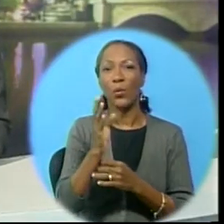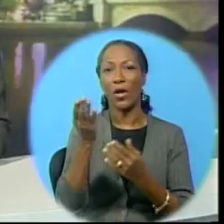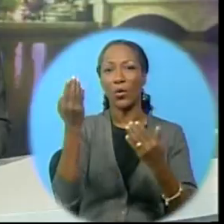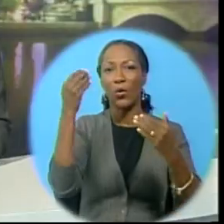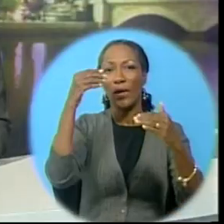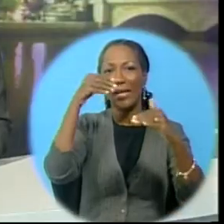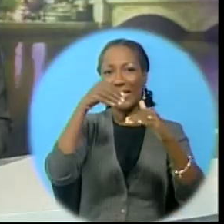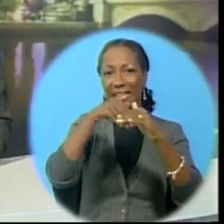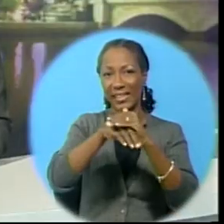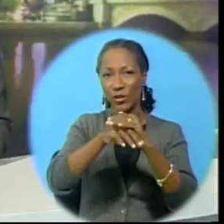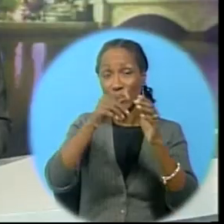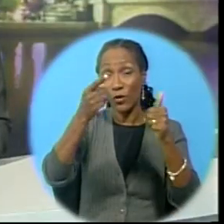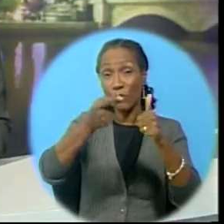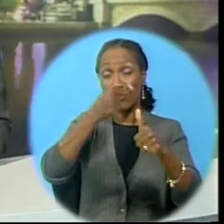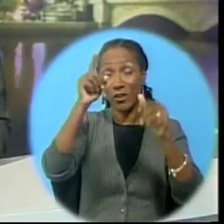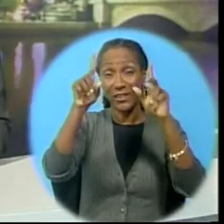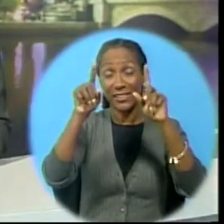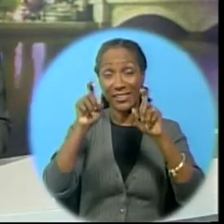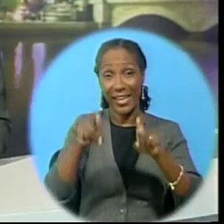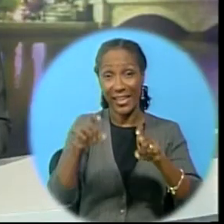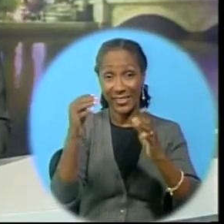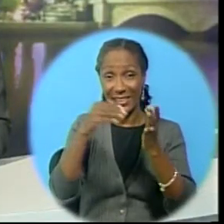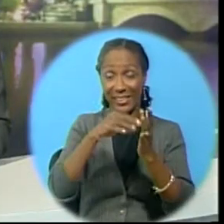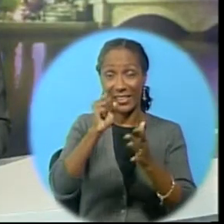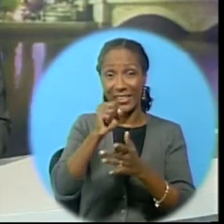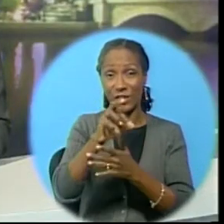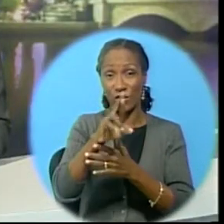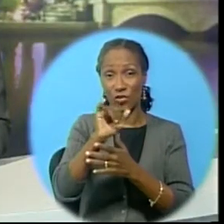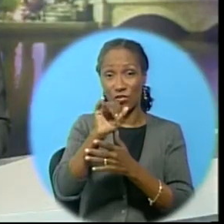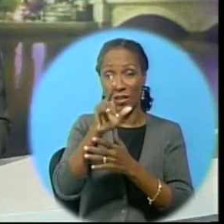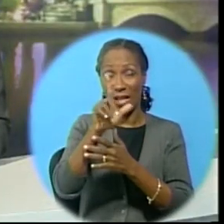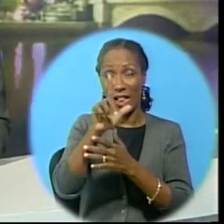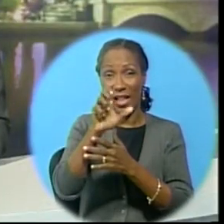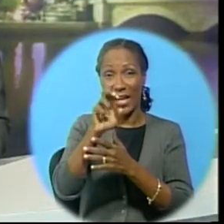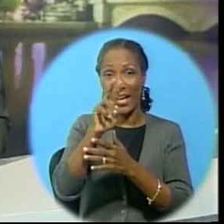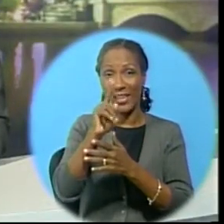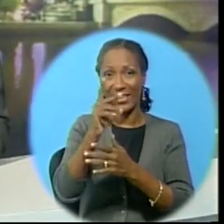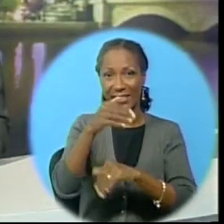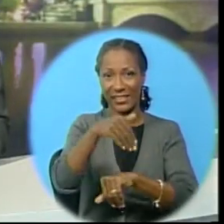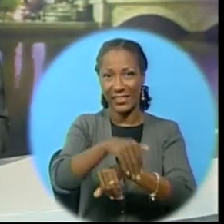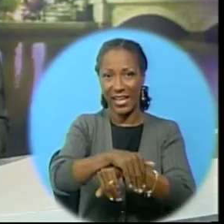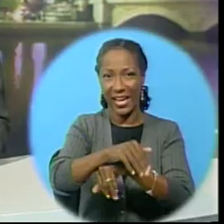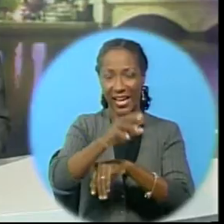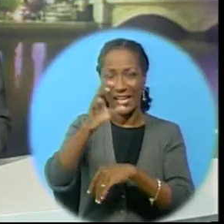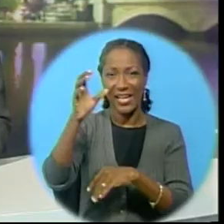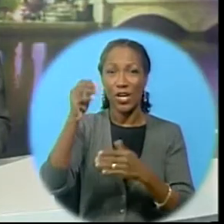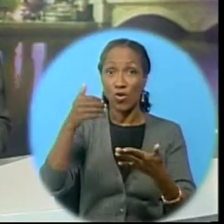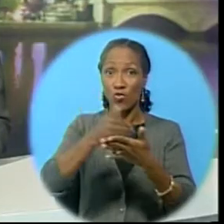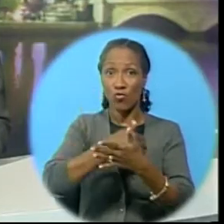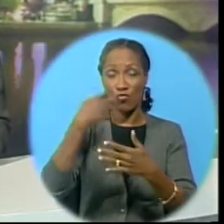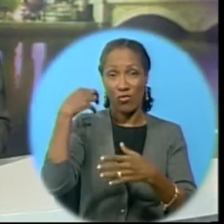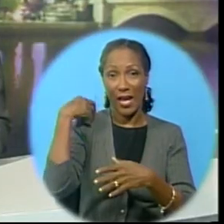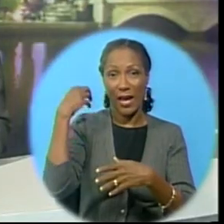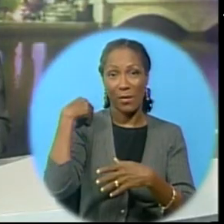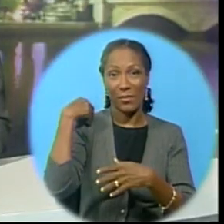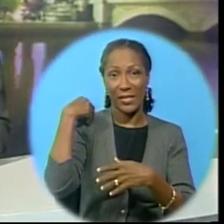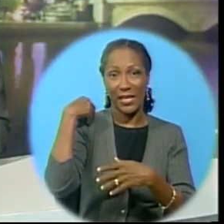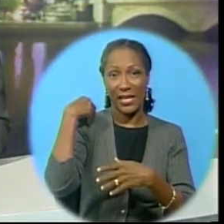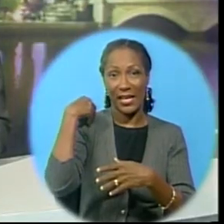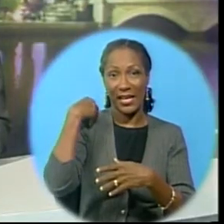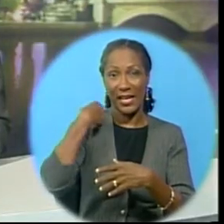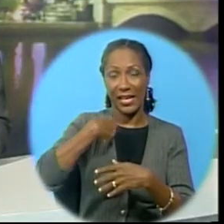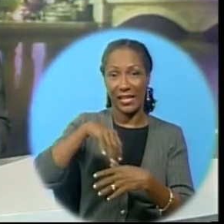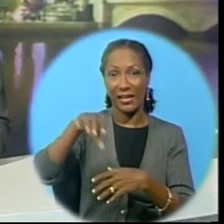with confidence. New captain Jason Holder will be needing his guys to be on top of their game as he becomes one of the